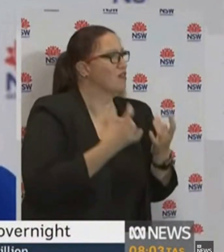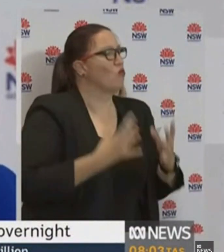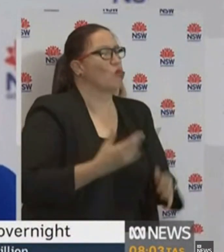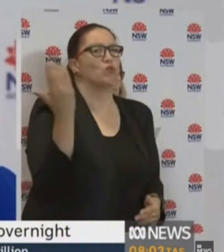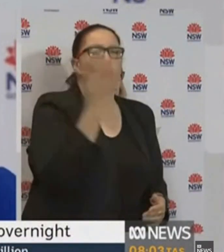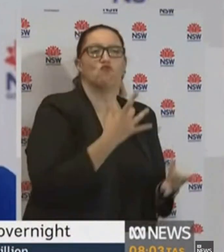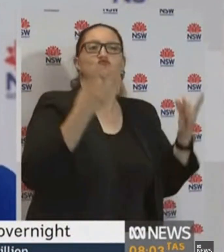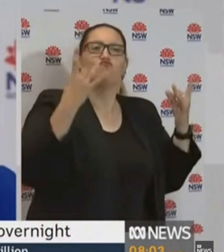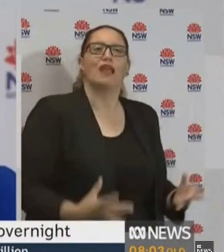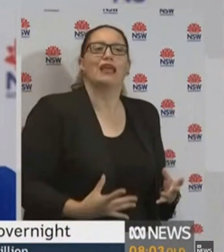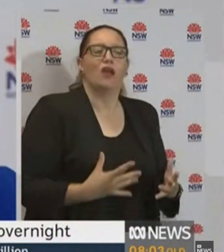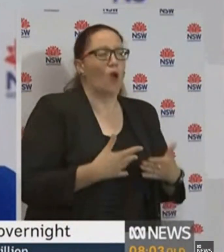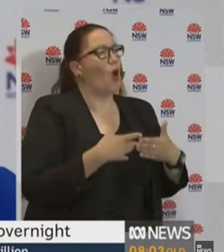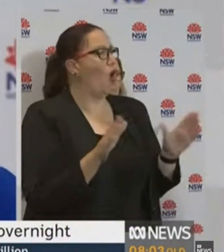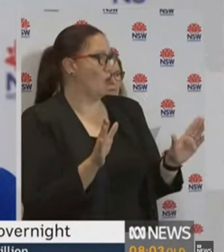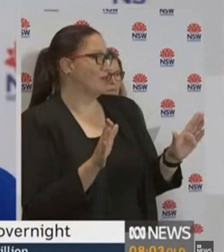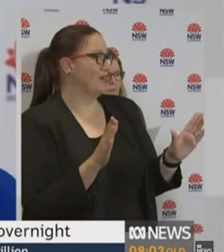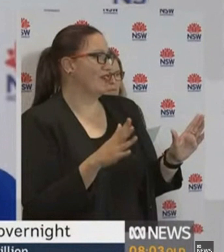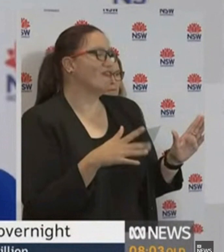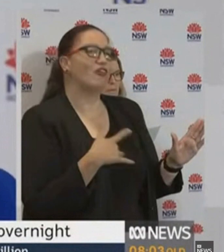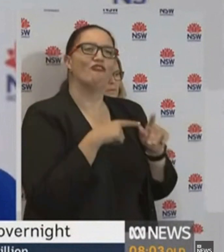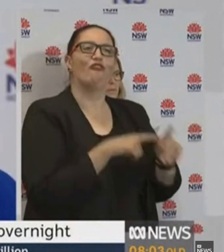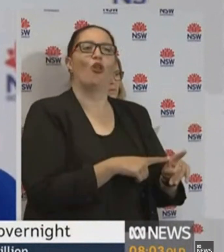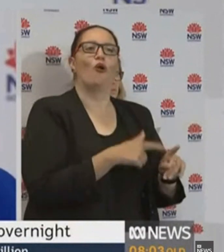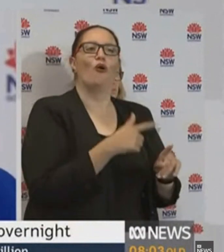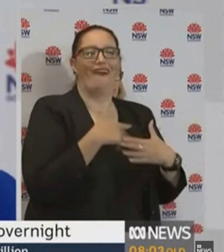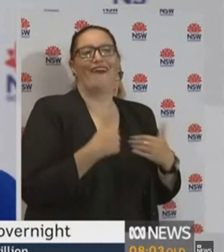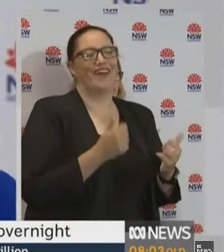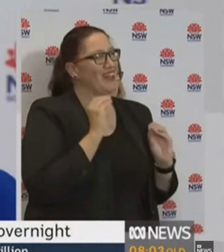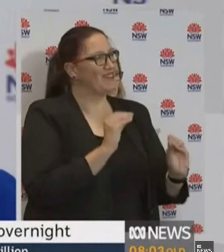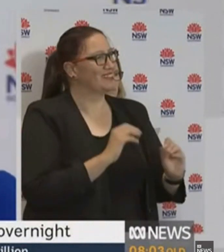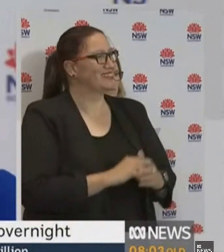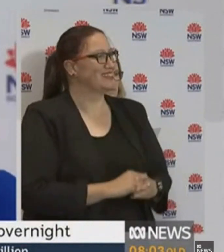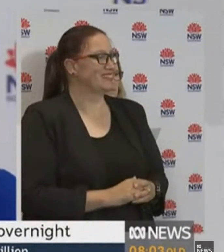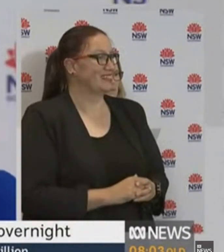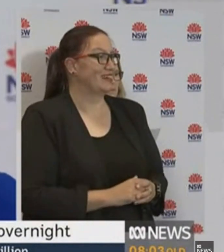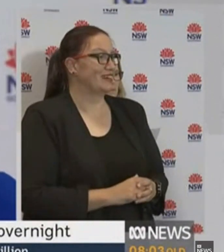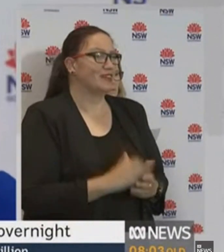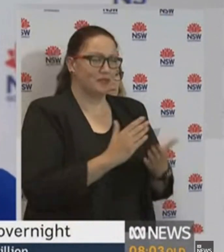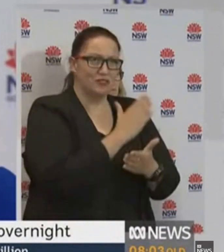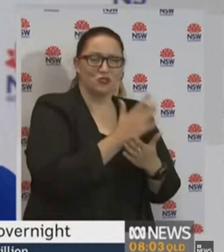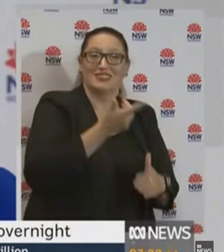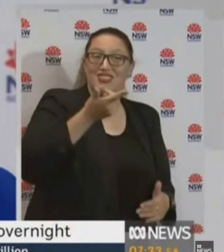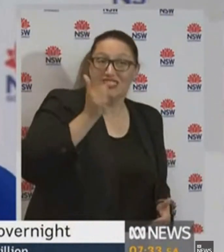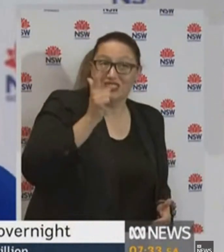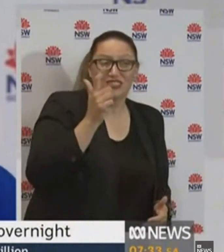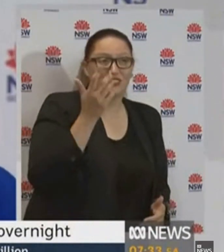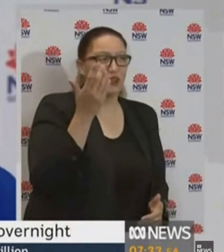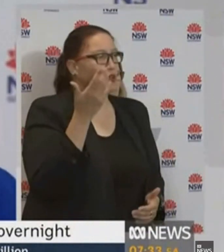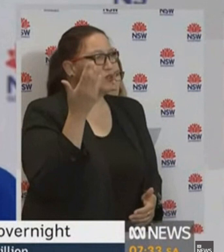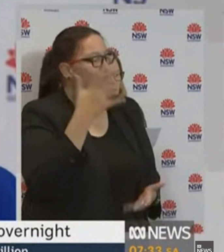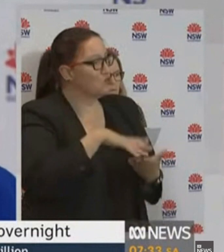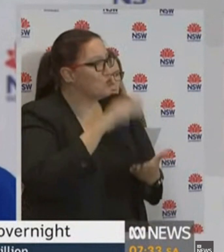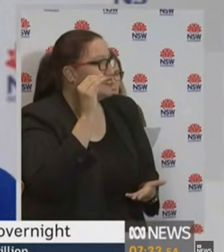can act within the health advice to keep teachers and students and principals and parents safe during that